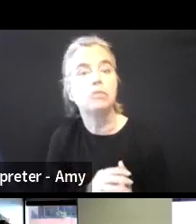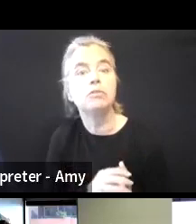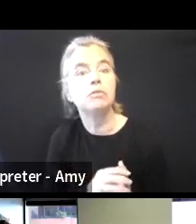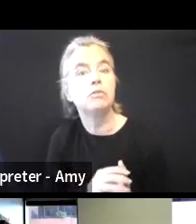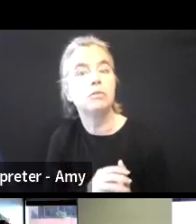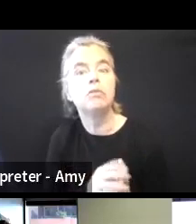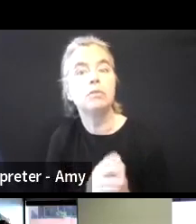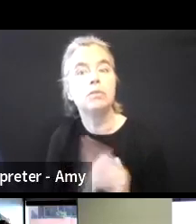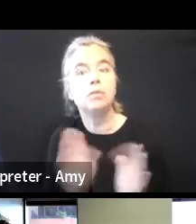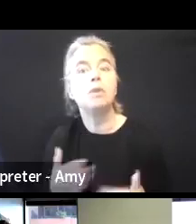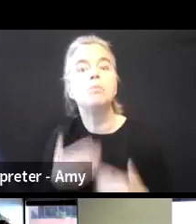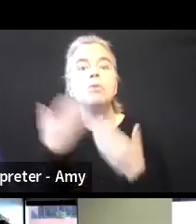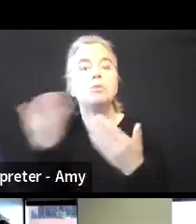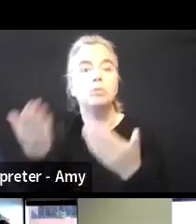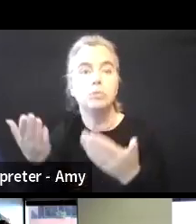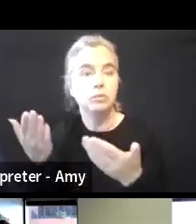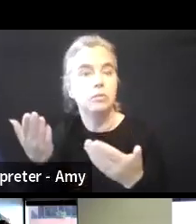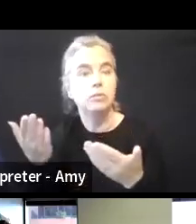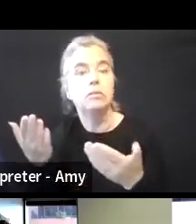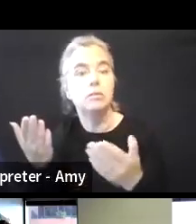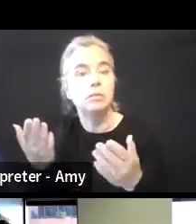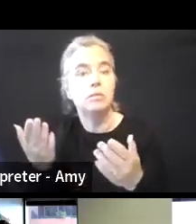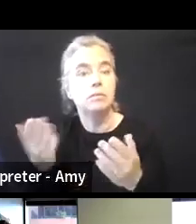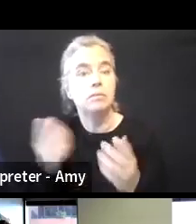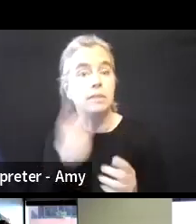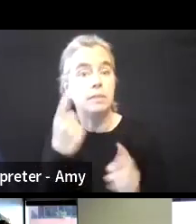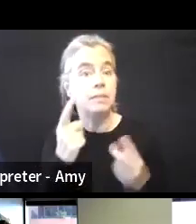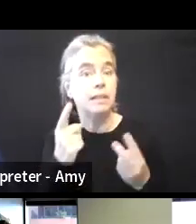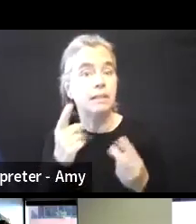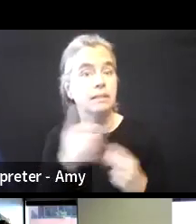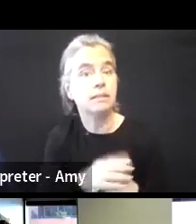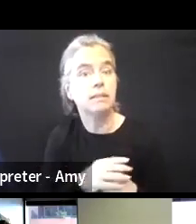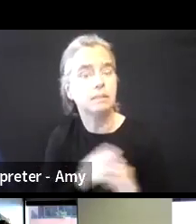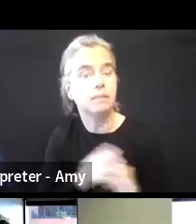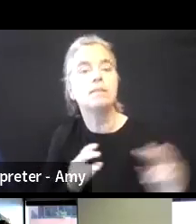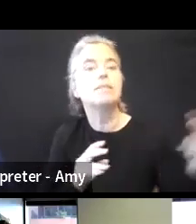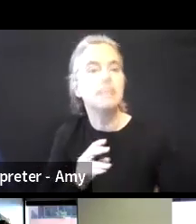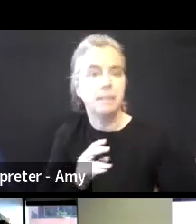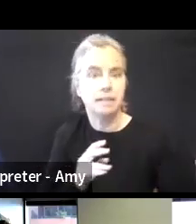Motion to adjourn. Have a second? Second.